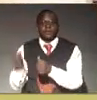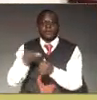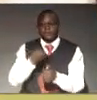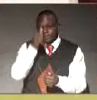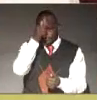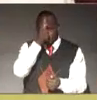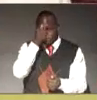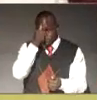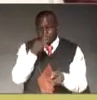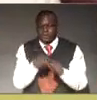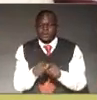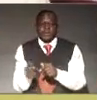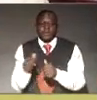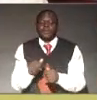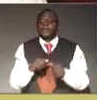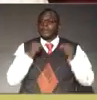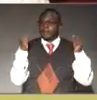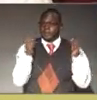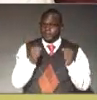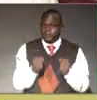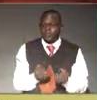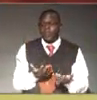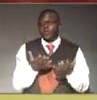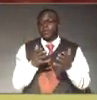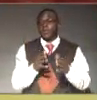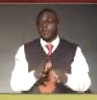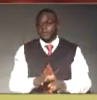confirmation, and anointing of the sick, all dying.